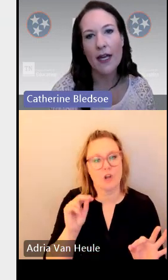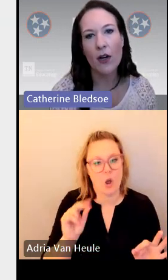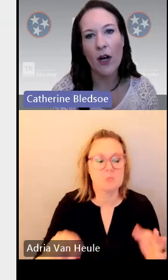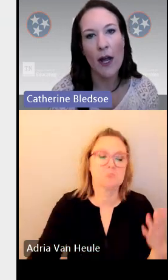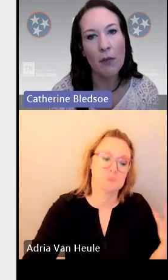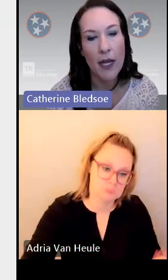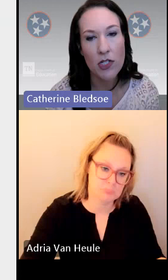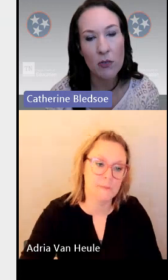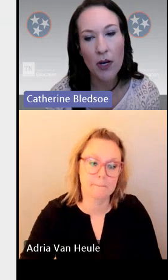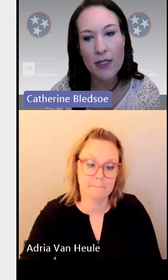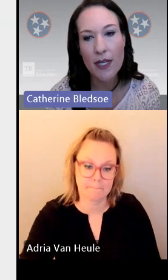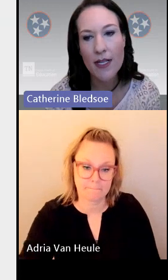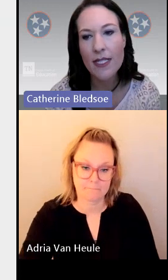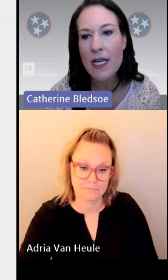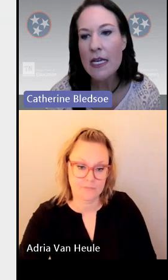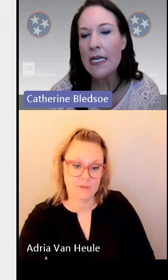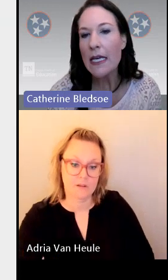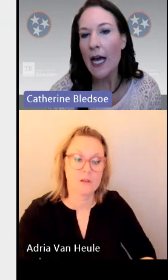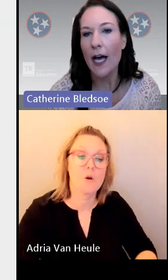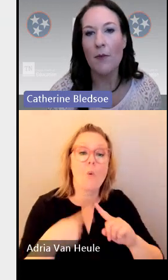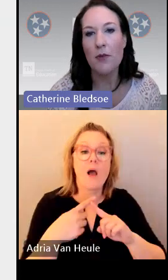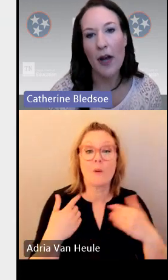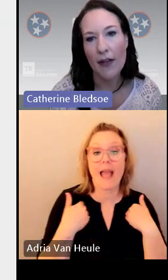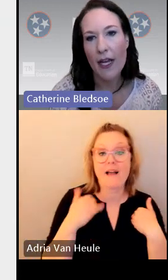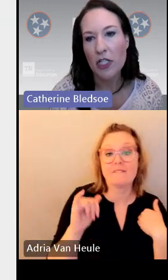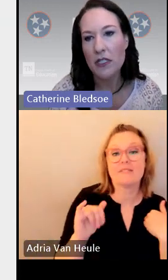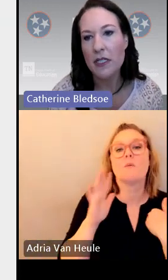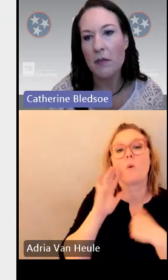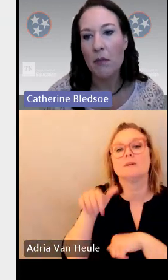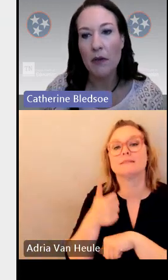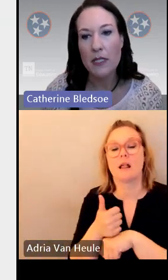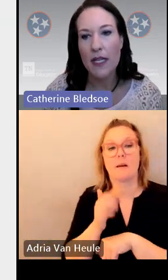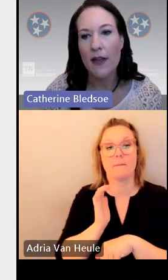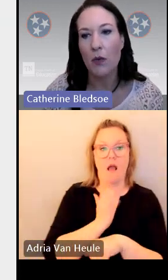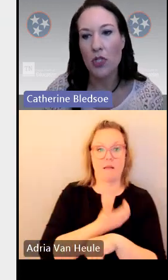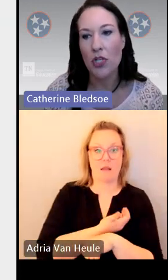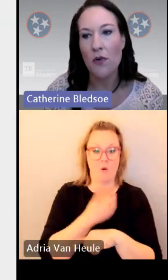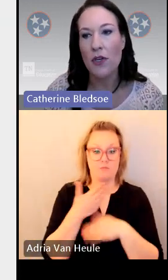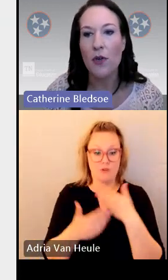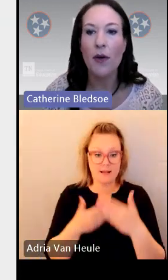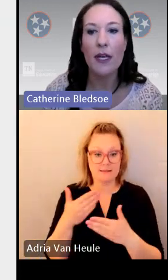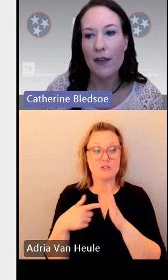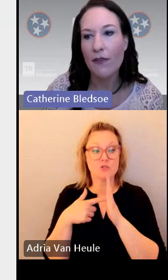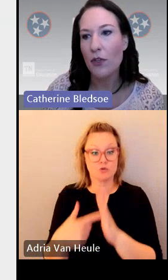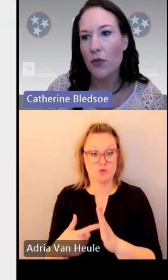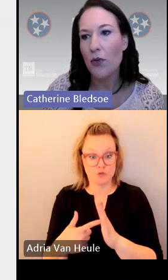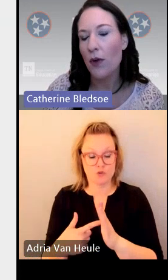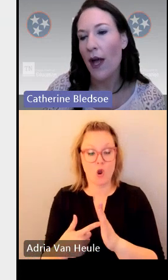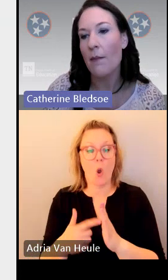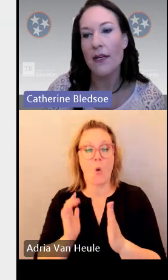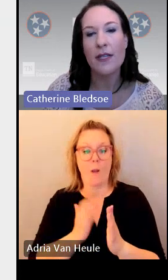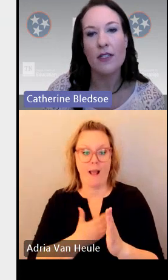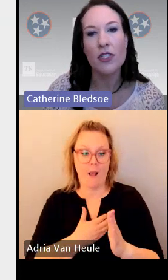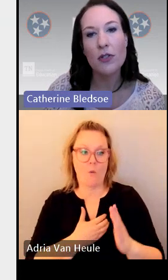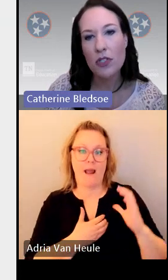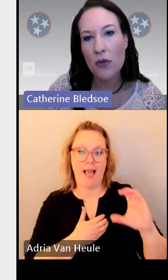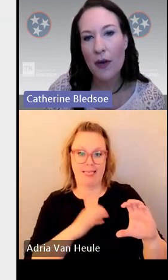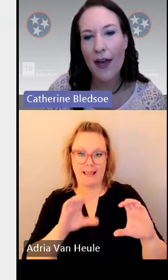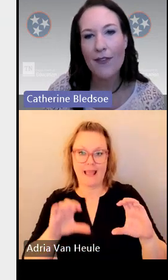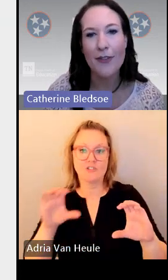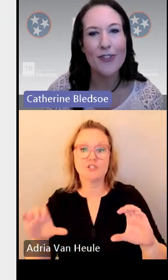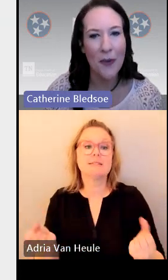then set on our application process your allocations to be built in that will show you how many